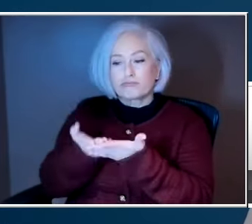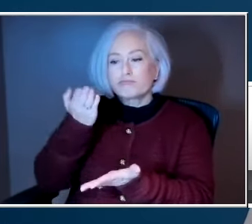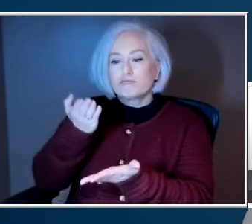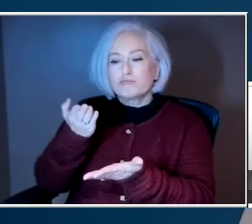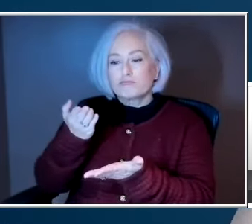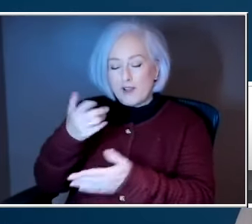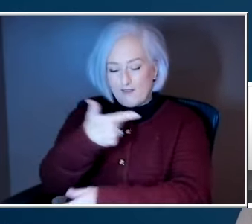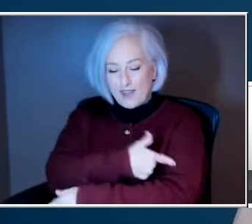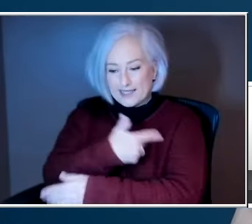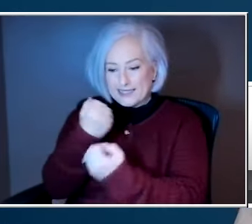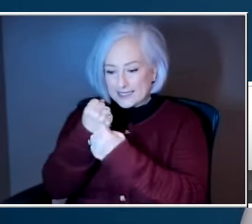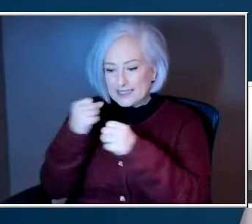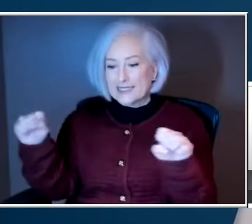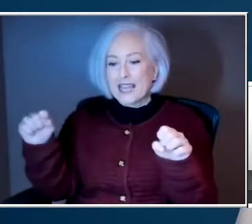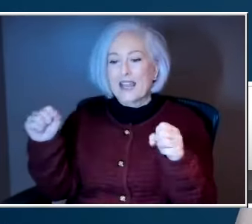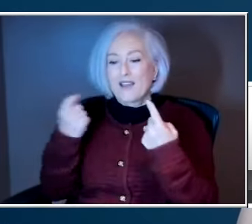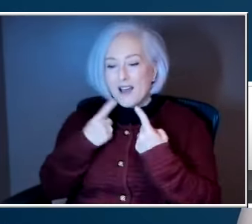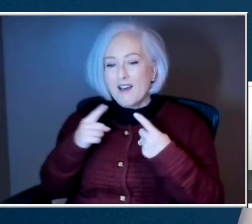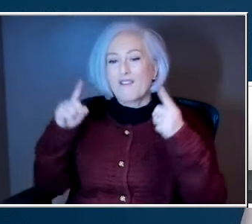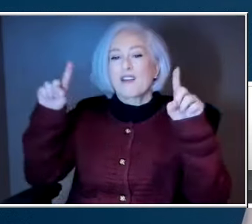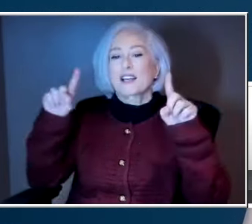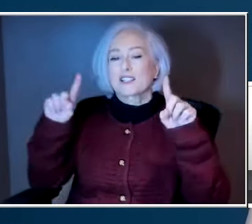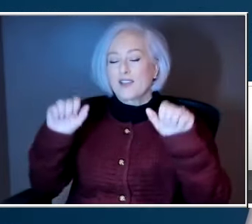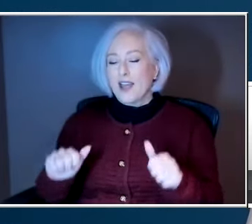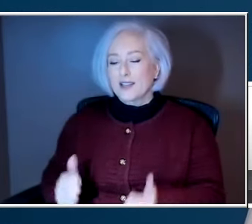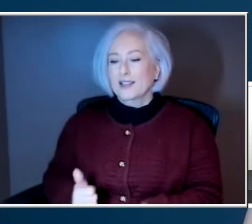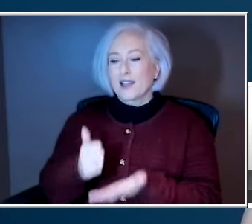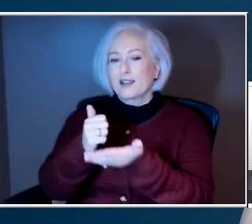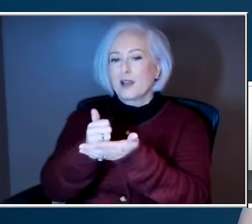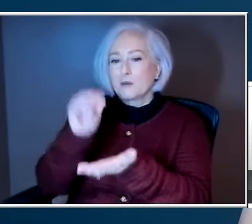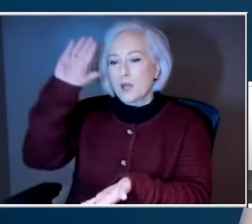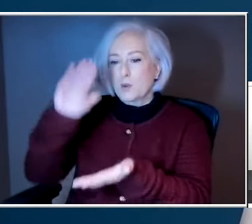and effective and can further help reduce the risk of